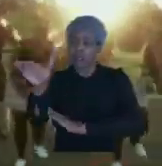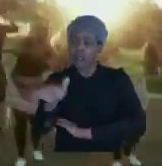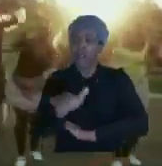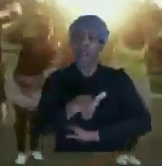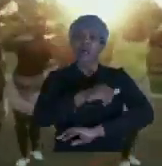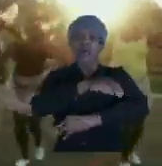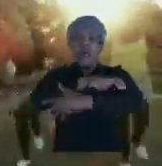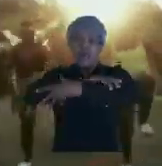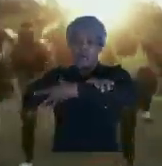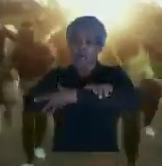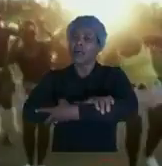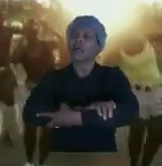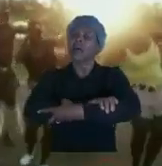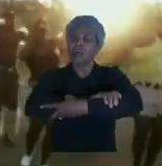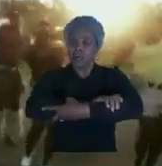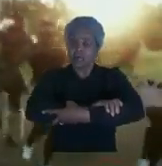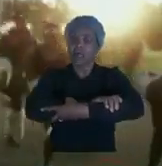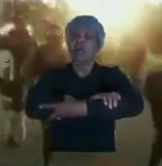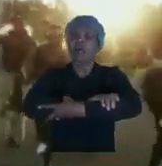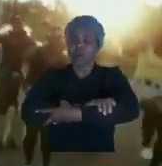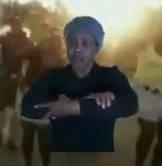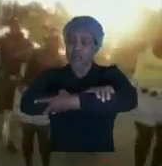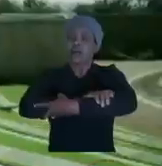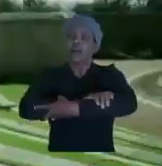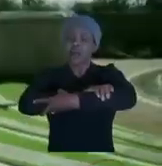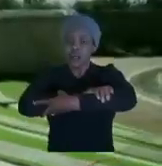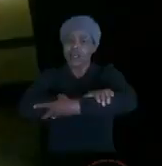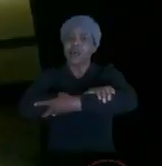masibangwaneni, sibe munye.